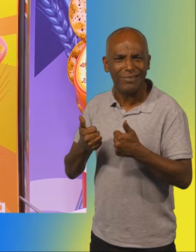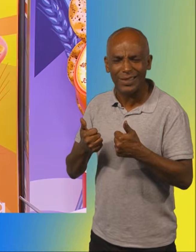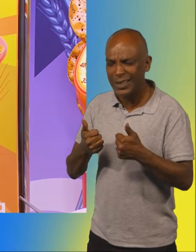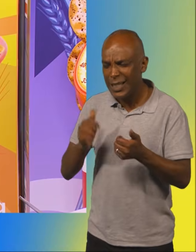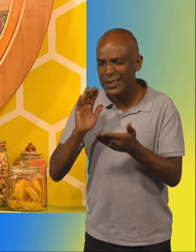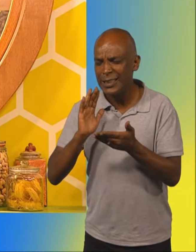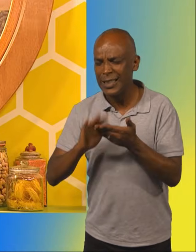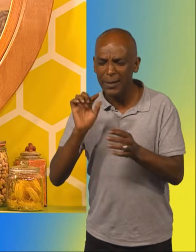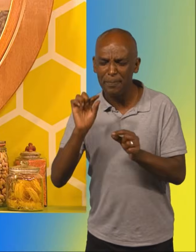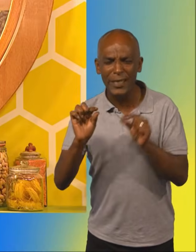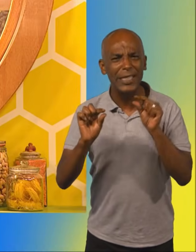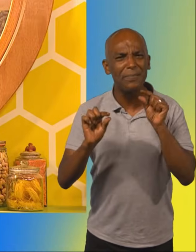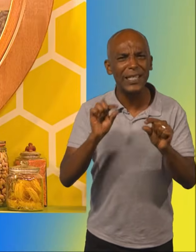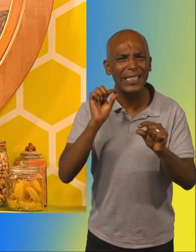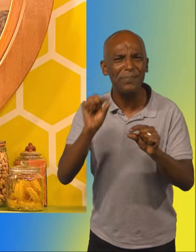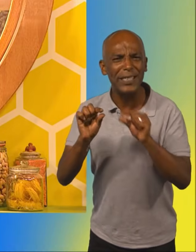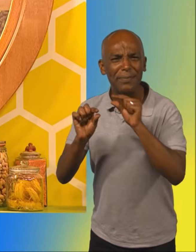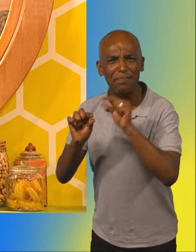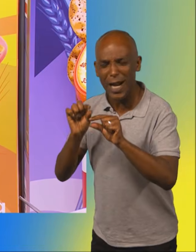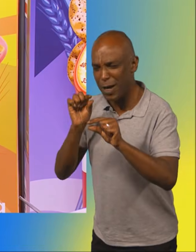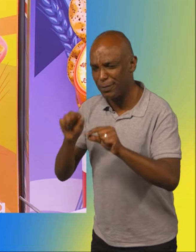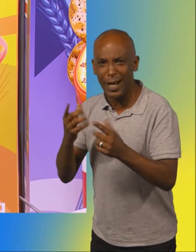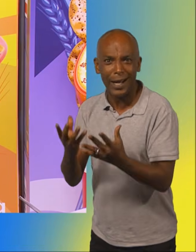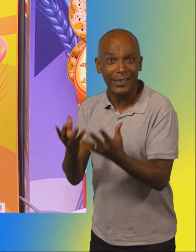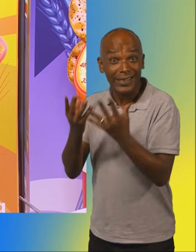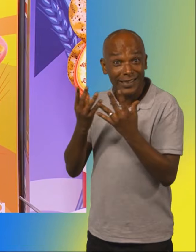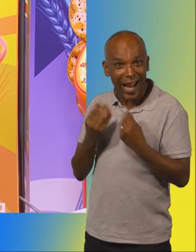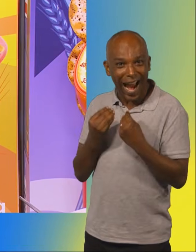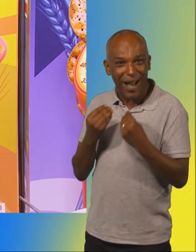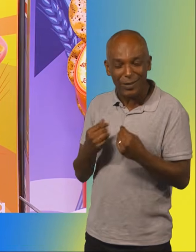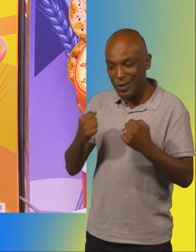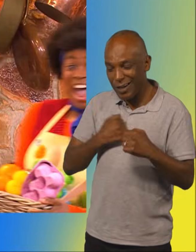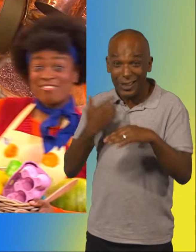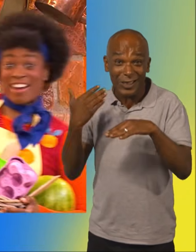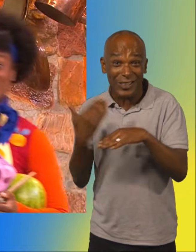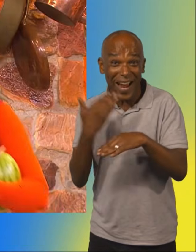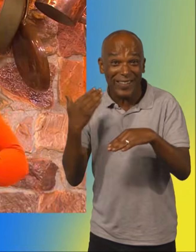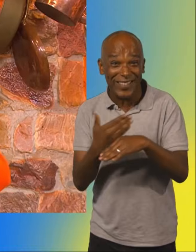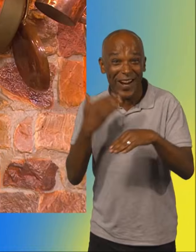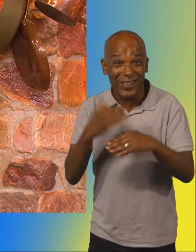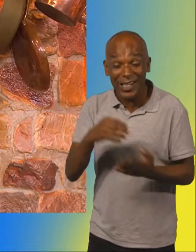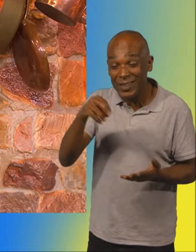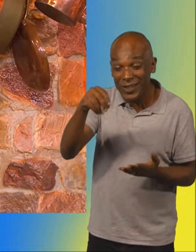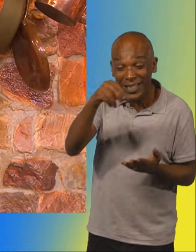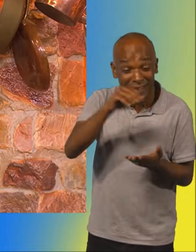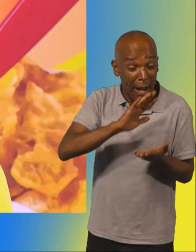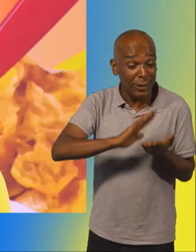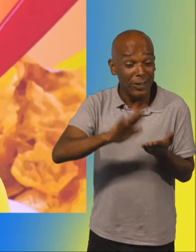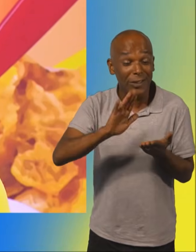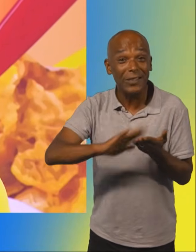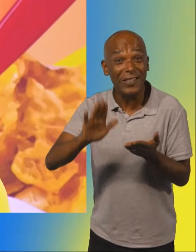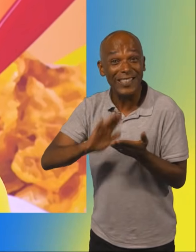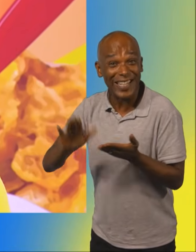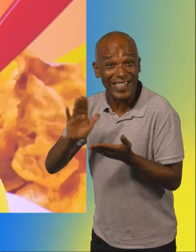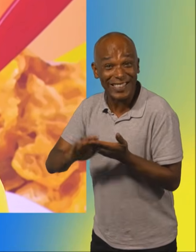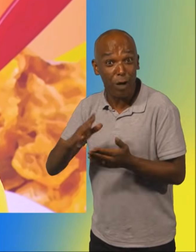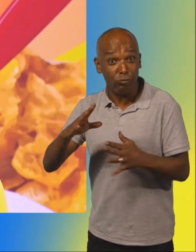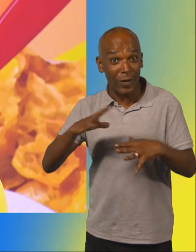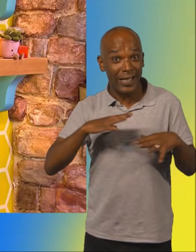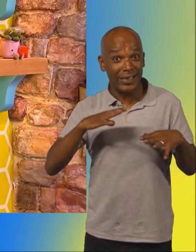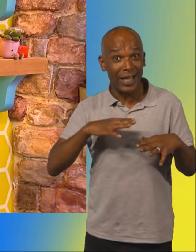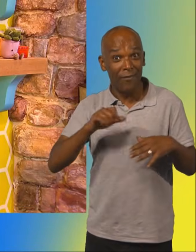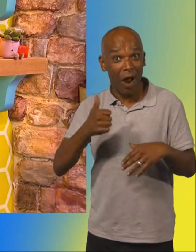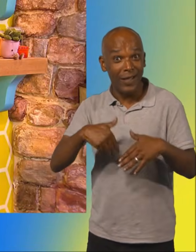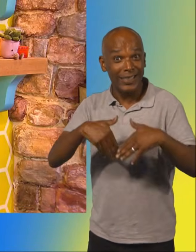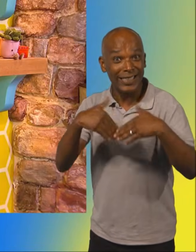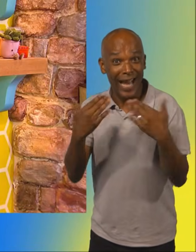all the bits and bobs. The things that help us do our jobs. Ingredients we'll put away. Ready for use another day. Pots and pans will start